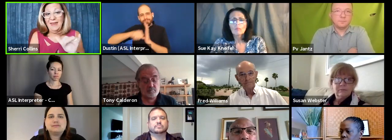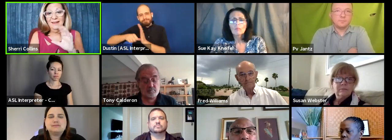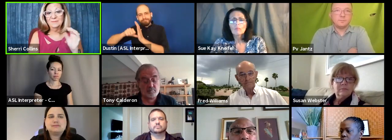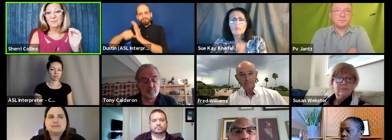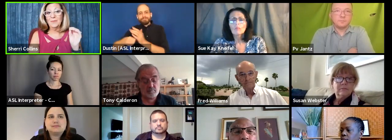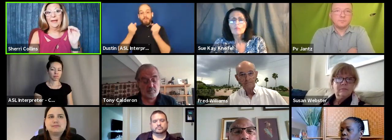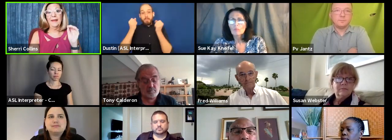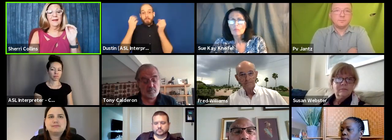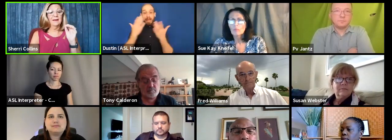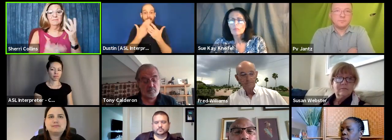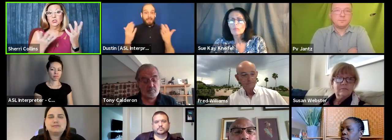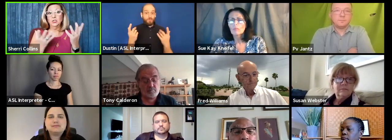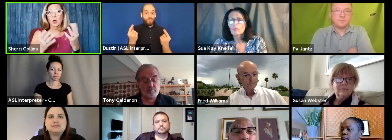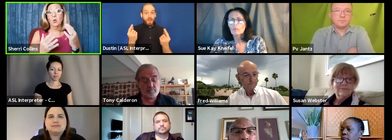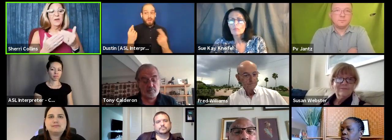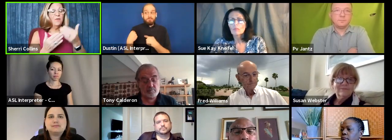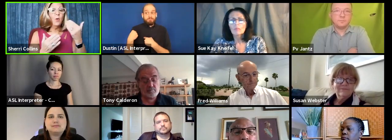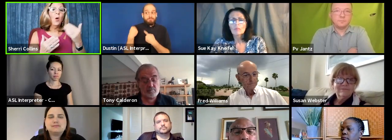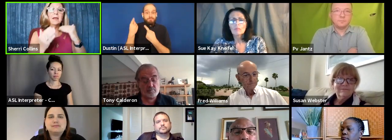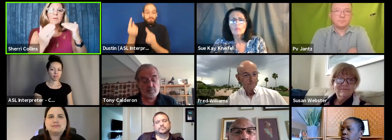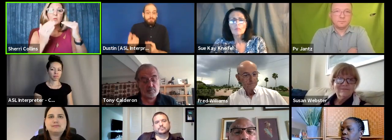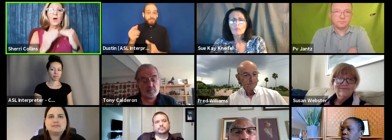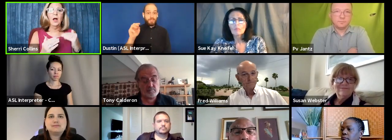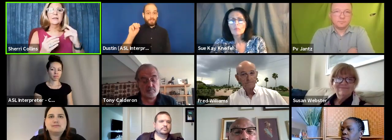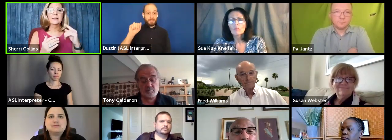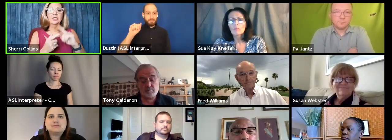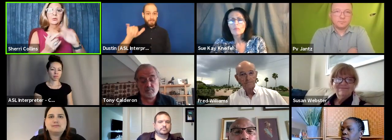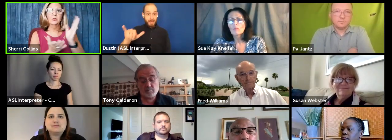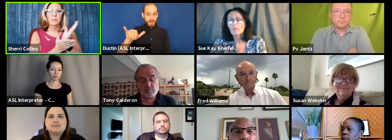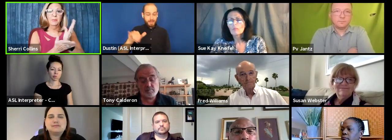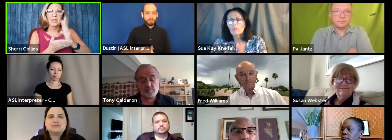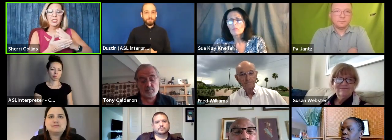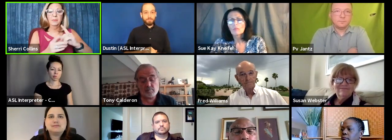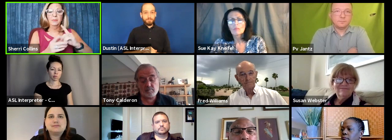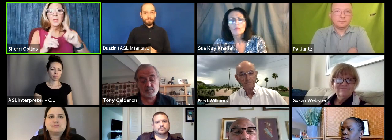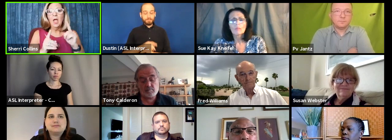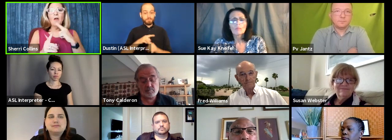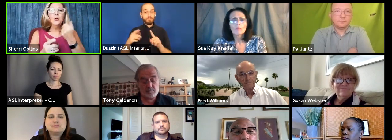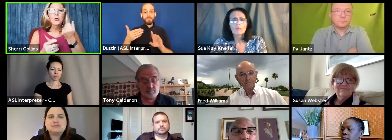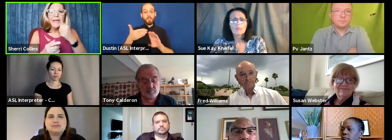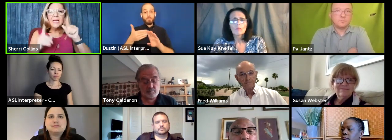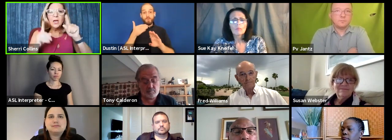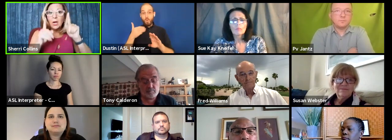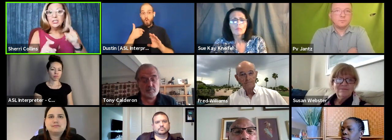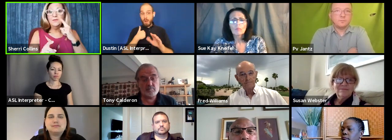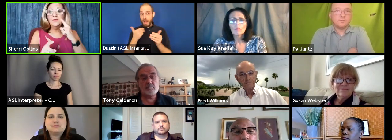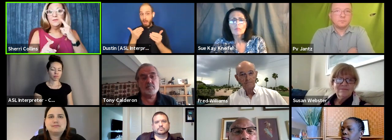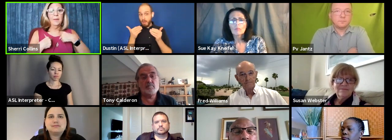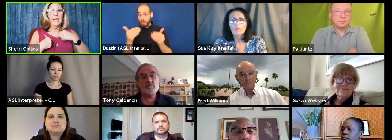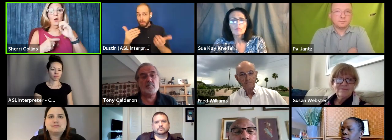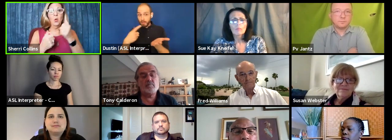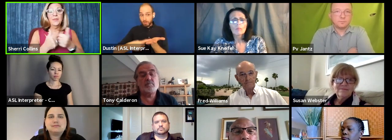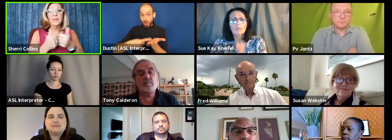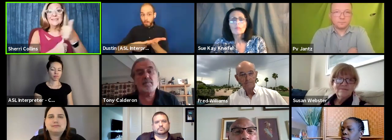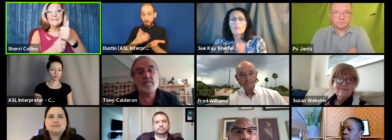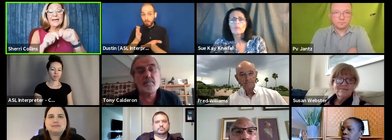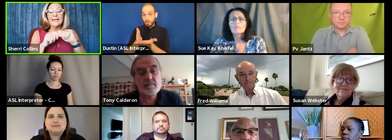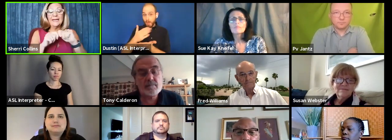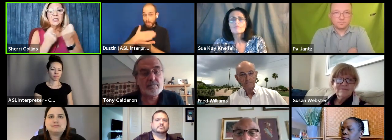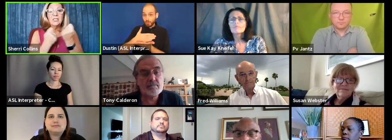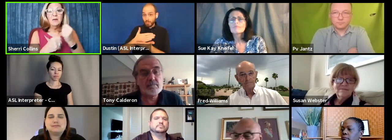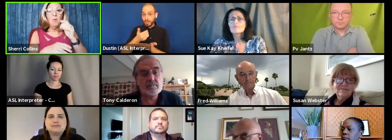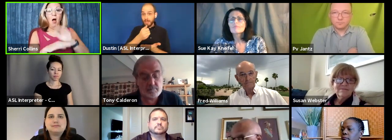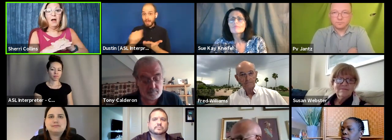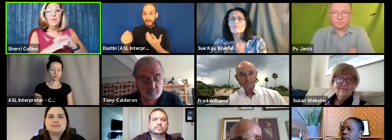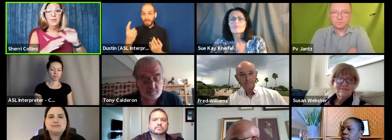May. And so before I move on to the budget, are there any questions for me or the